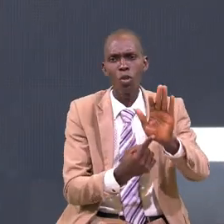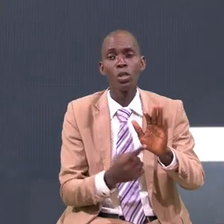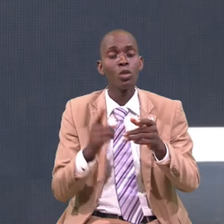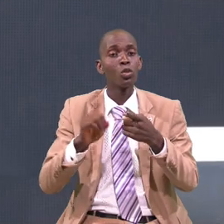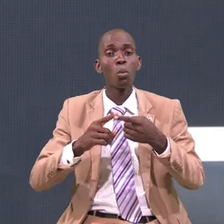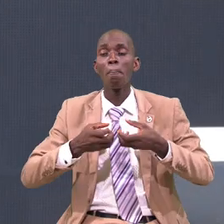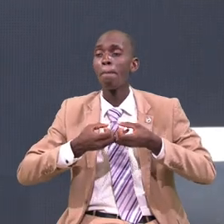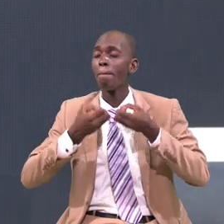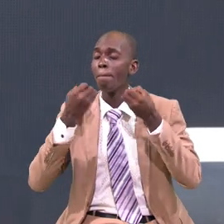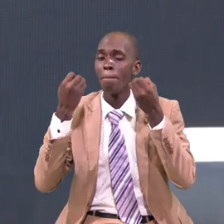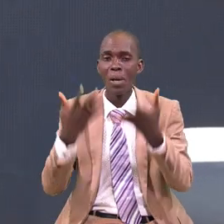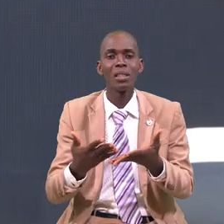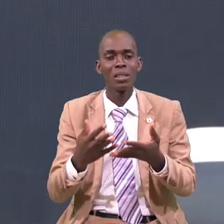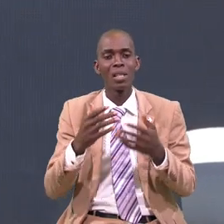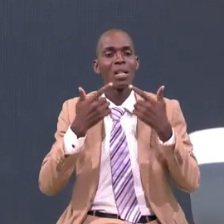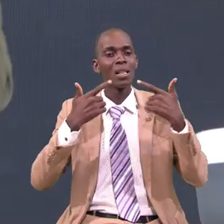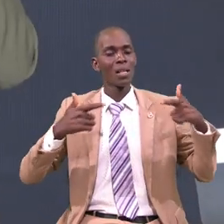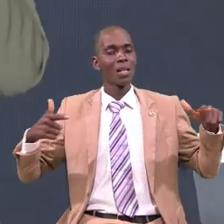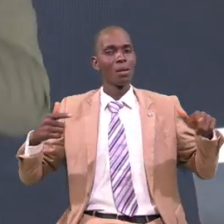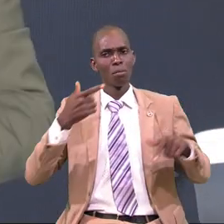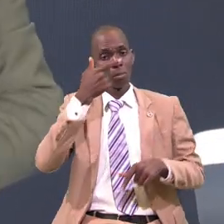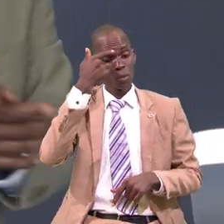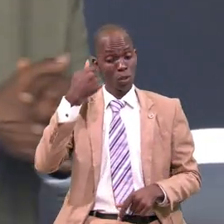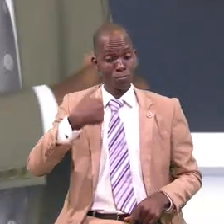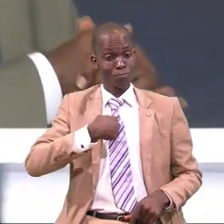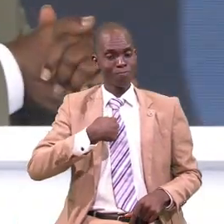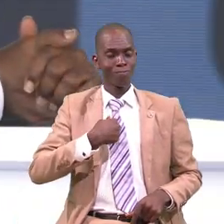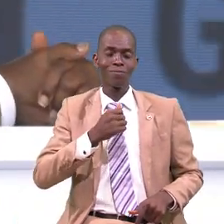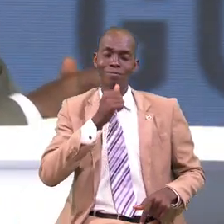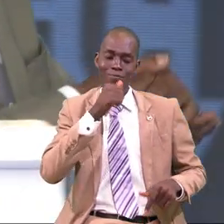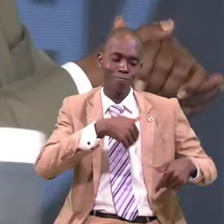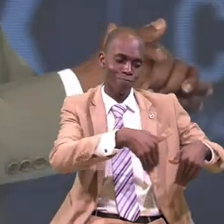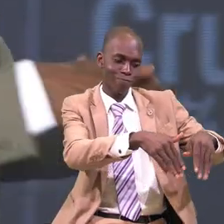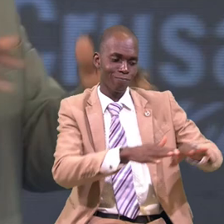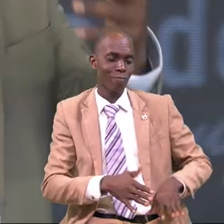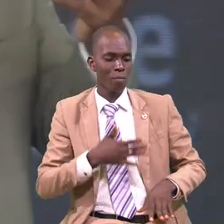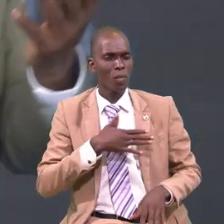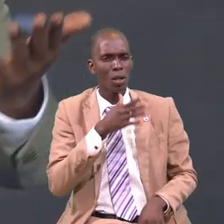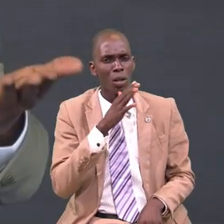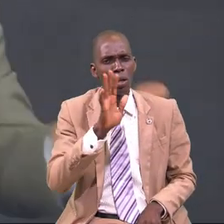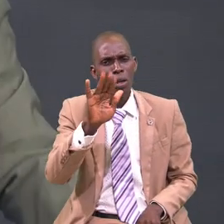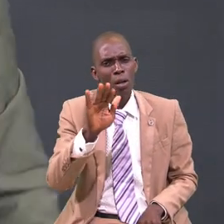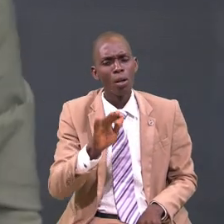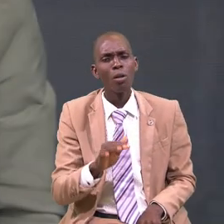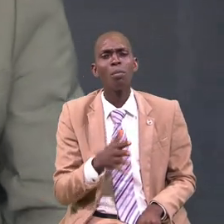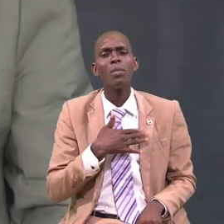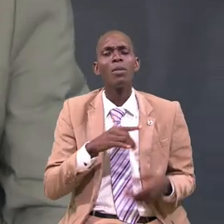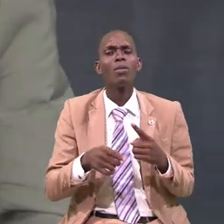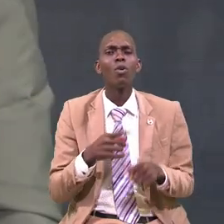many languages because I'm burying my mother. My friend, where is your